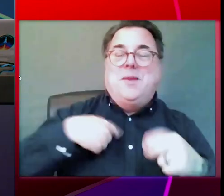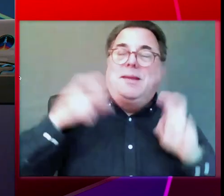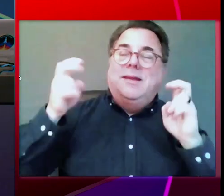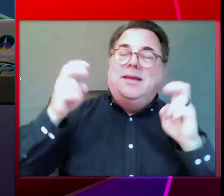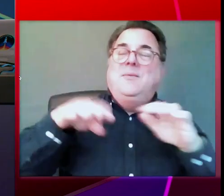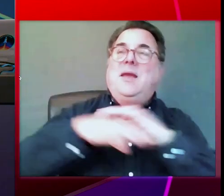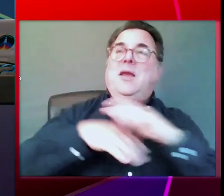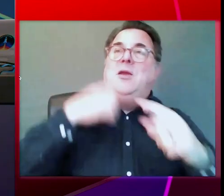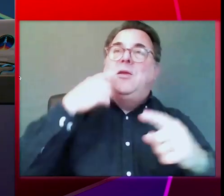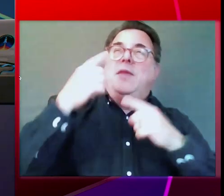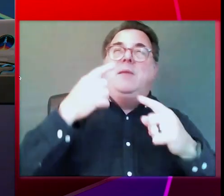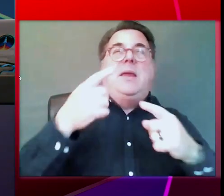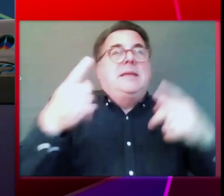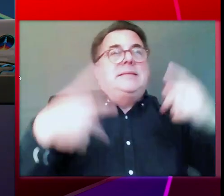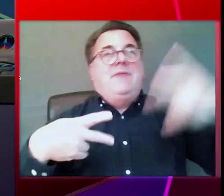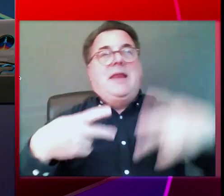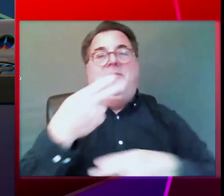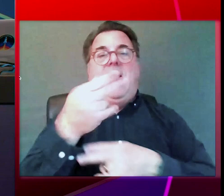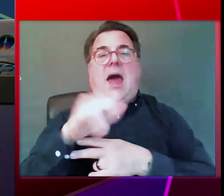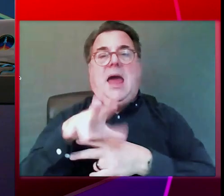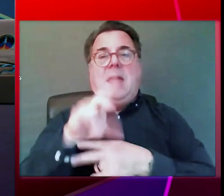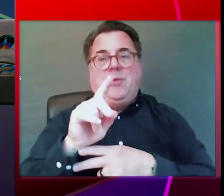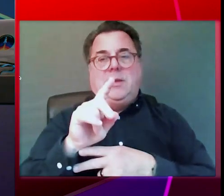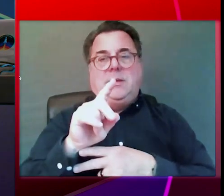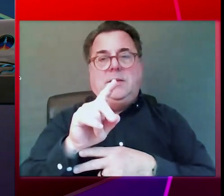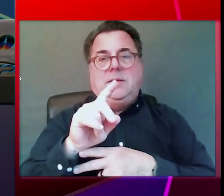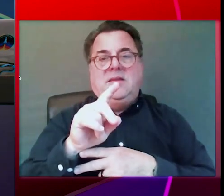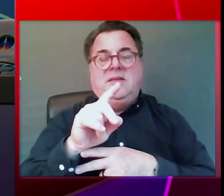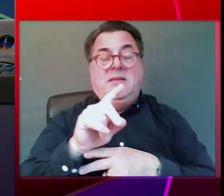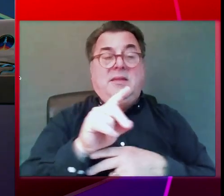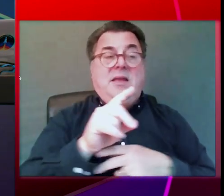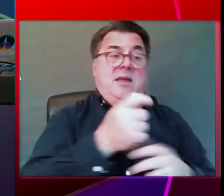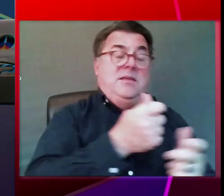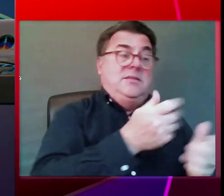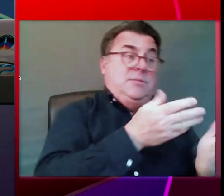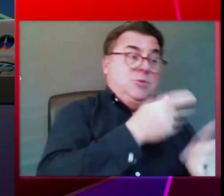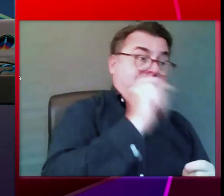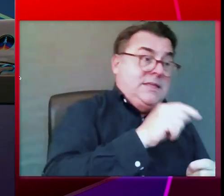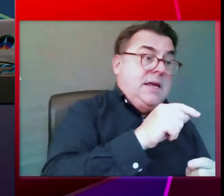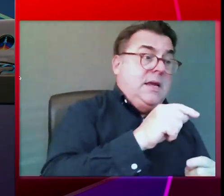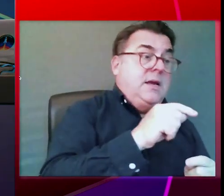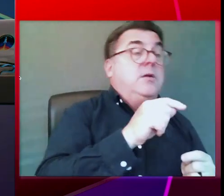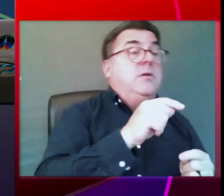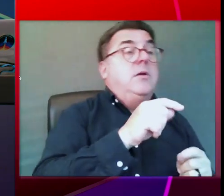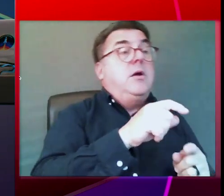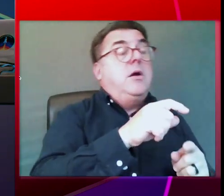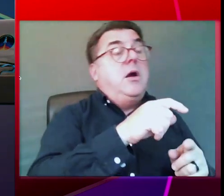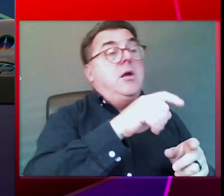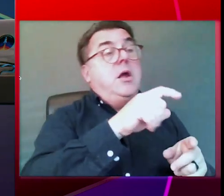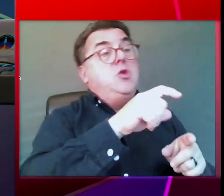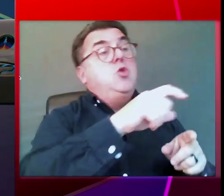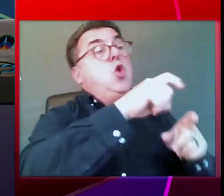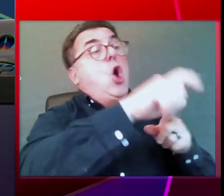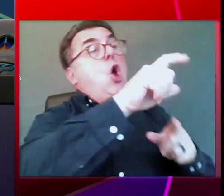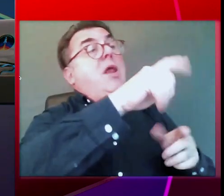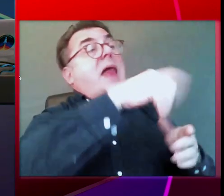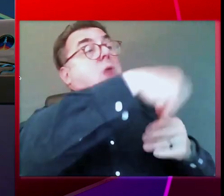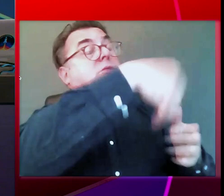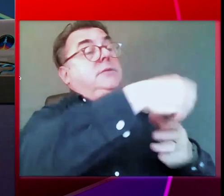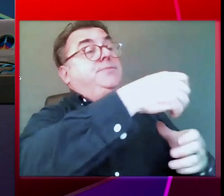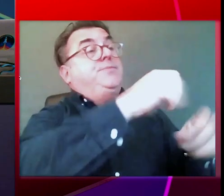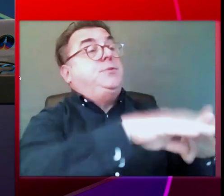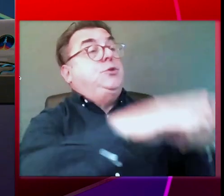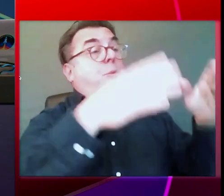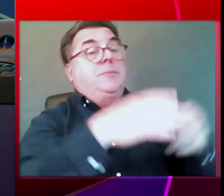of a hybrid. Right. Local encryption occurring in each service, a remote call to open the envelope. Yeah. I know, I was asking